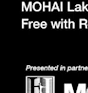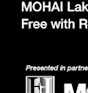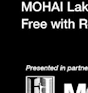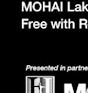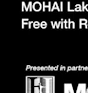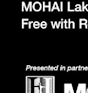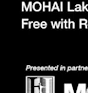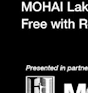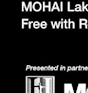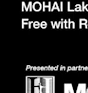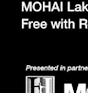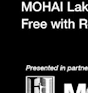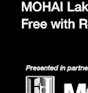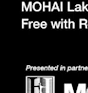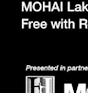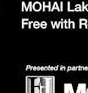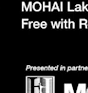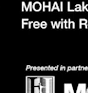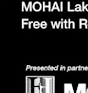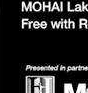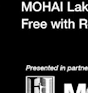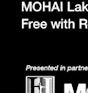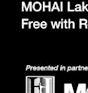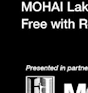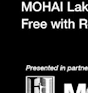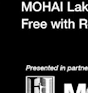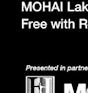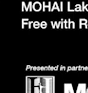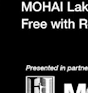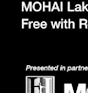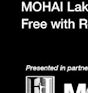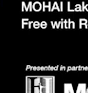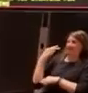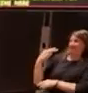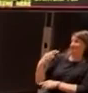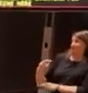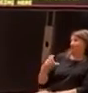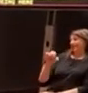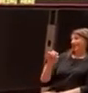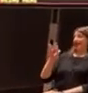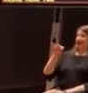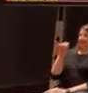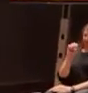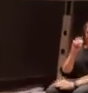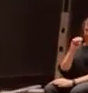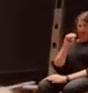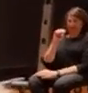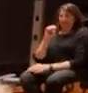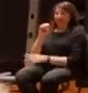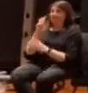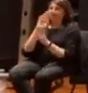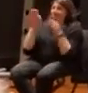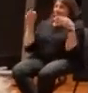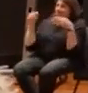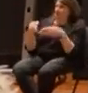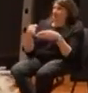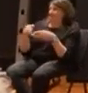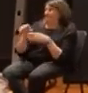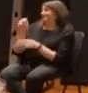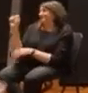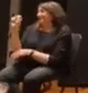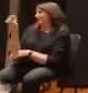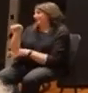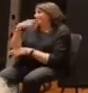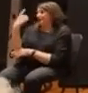Hello and welcome. Thank you everyone for being here for History Cafe, paying tribute to Seattle's Black landmarks and their